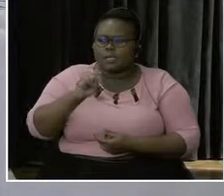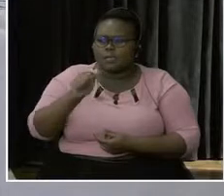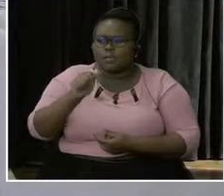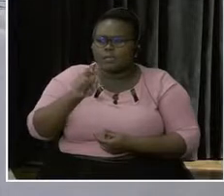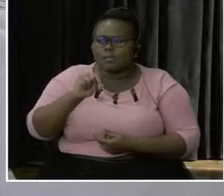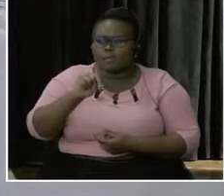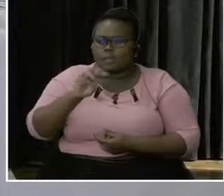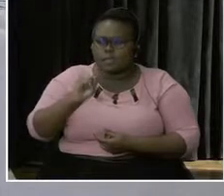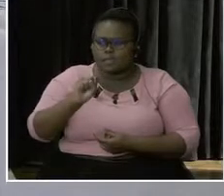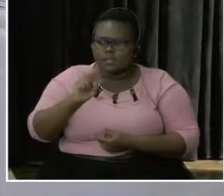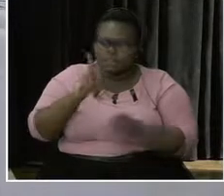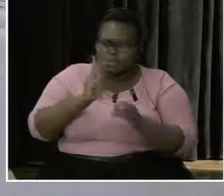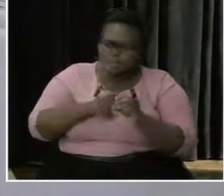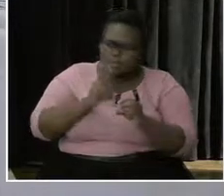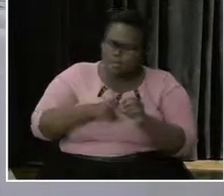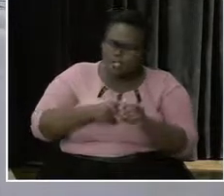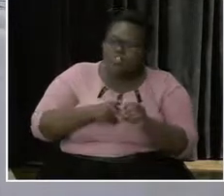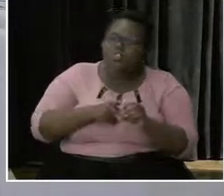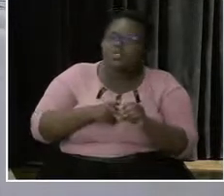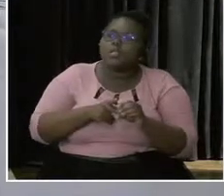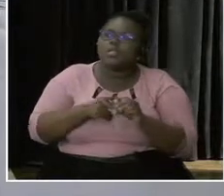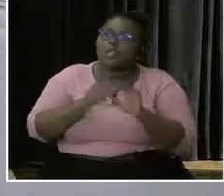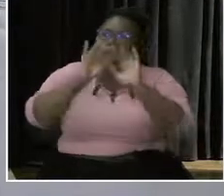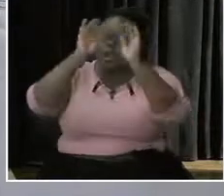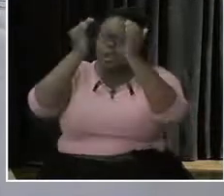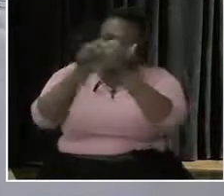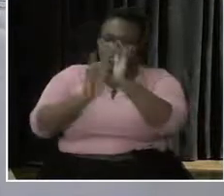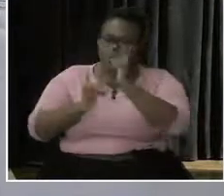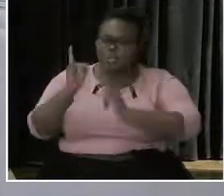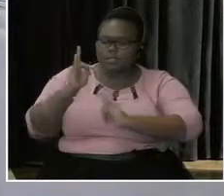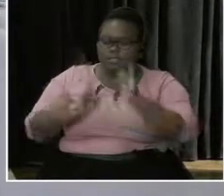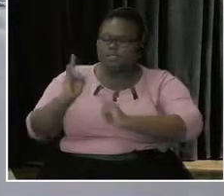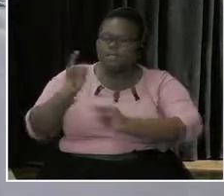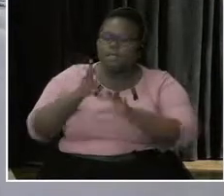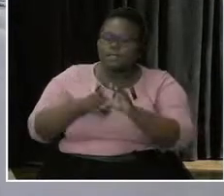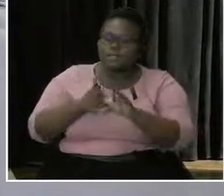Program. Committee recommends. Is the recommendation agreed?